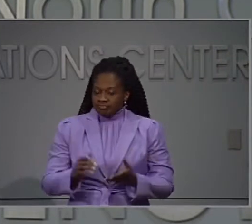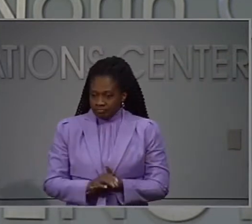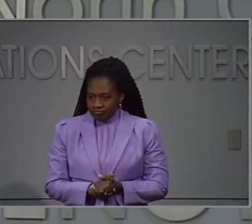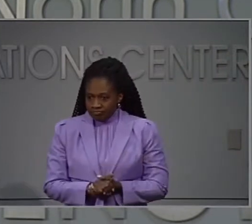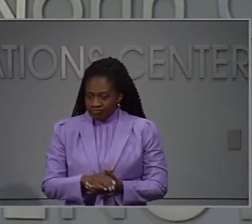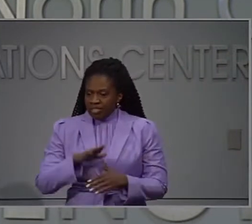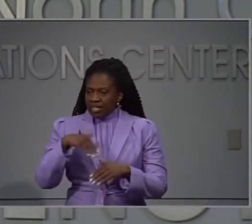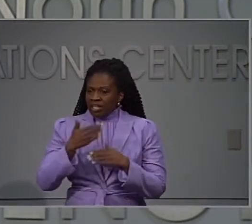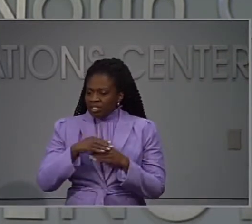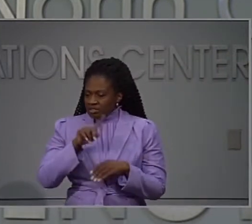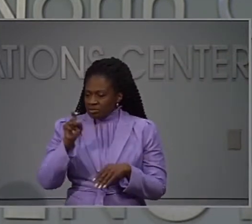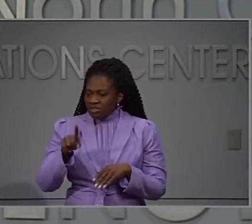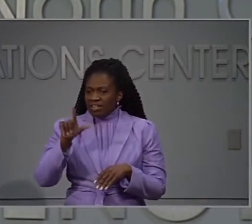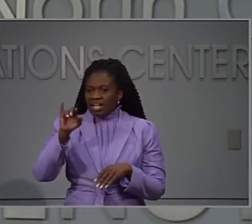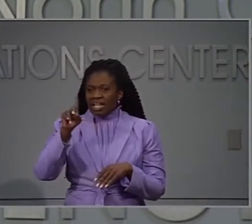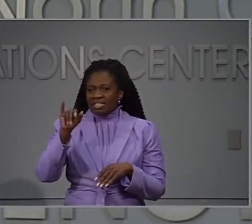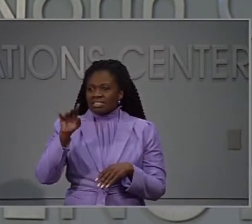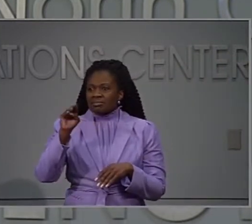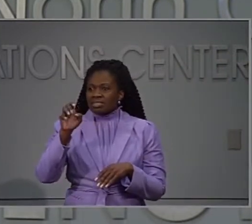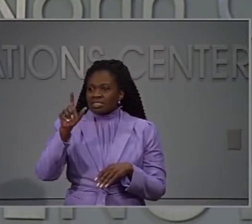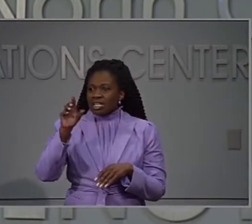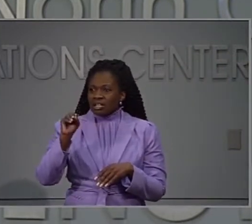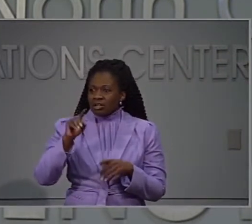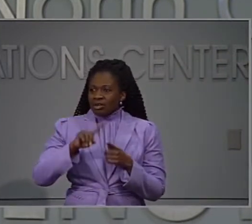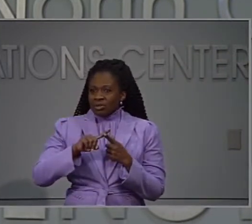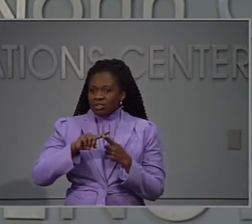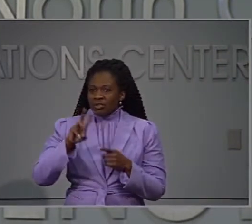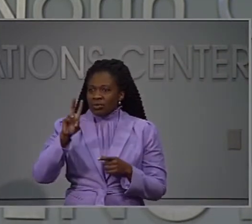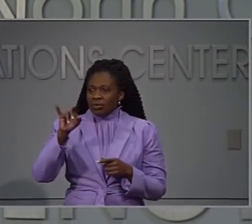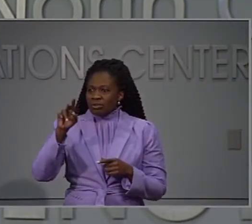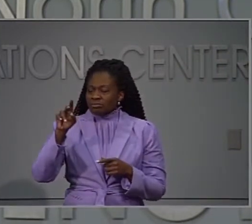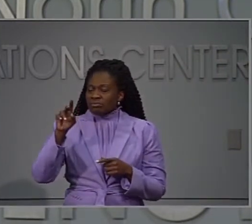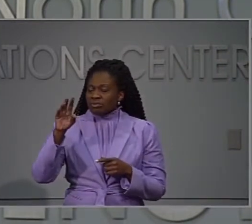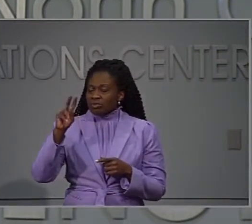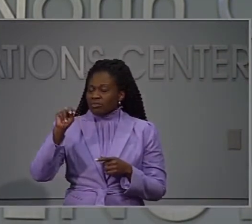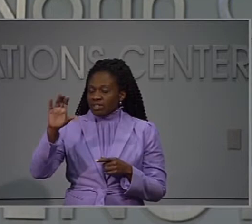Next question is from Lindsay Marcello with the Carolina Journal.